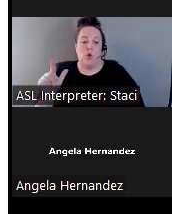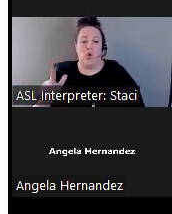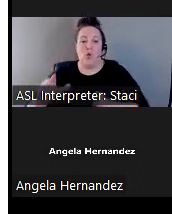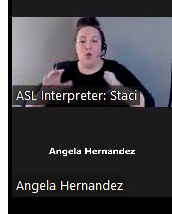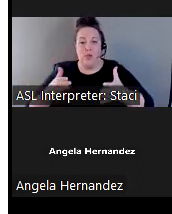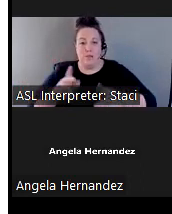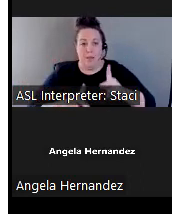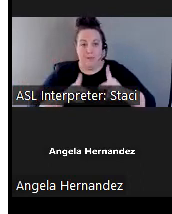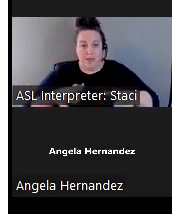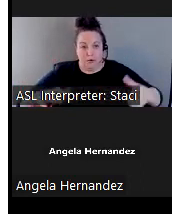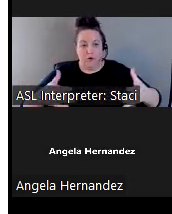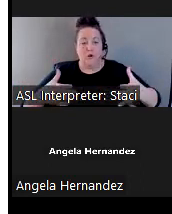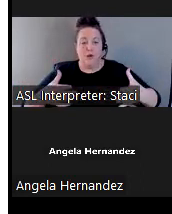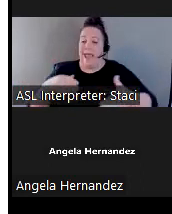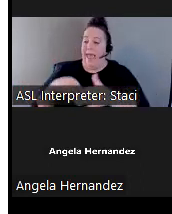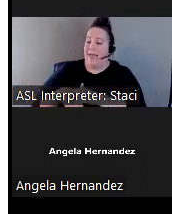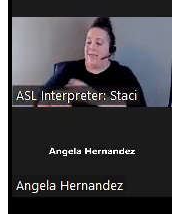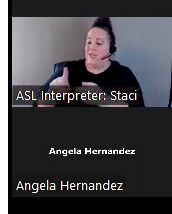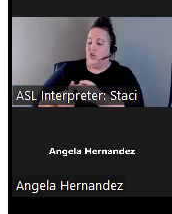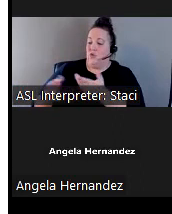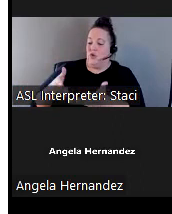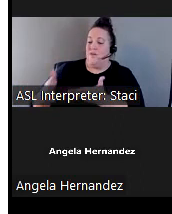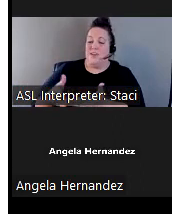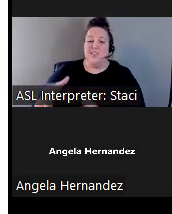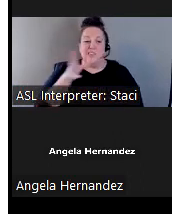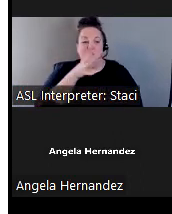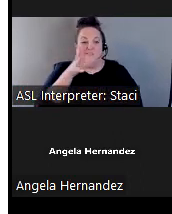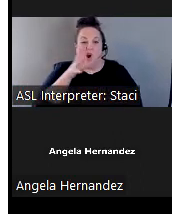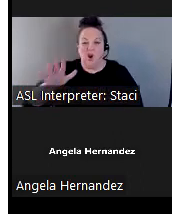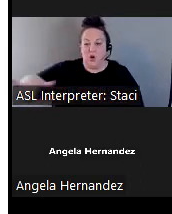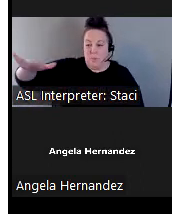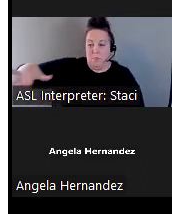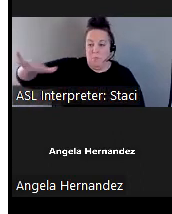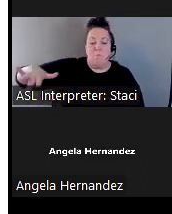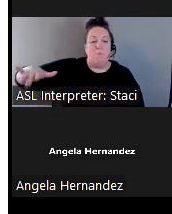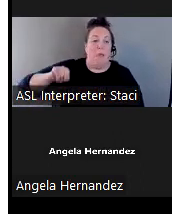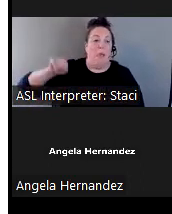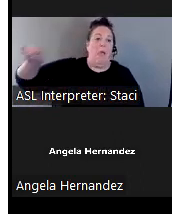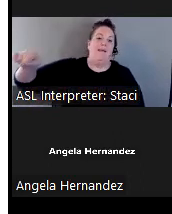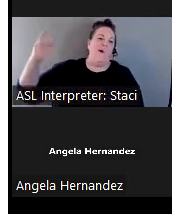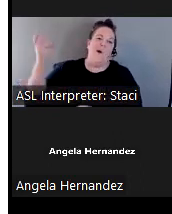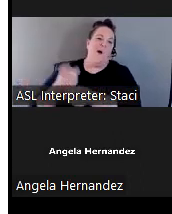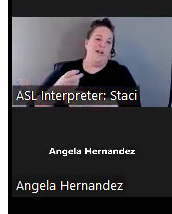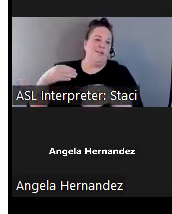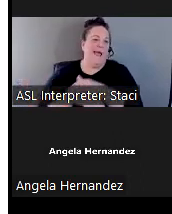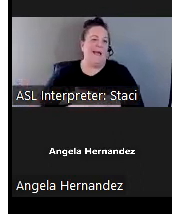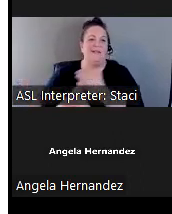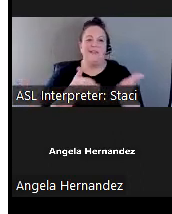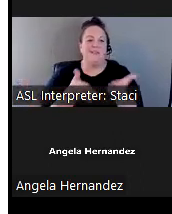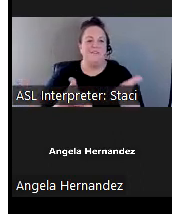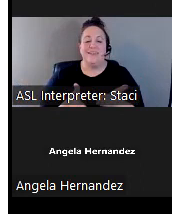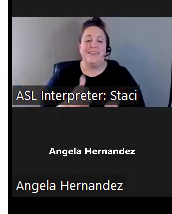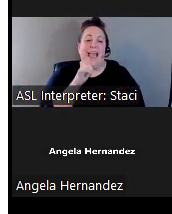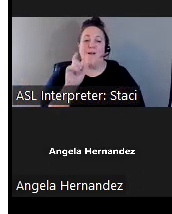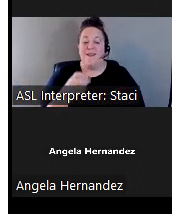to services, a rural population has more difficulty accessing those services. I don't have to tell you, we have record